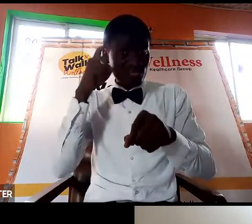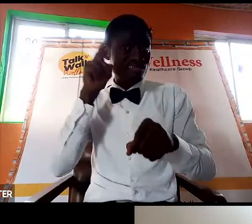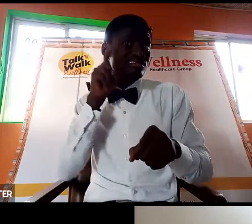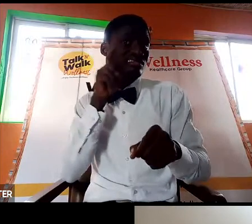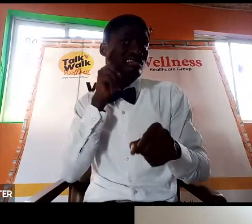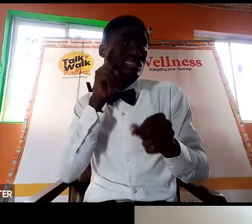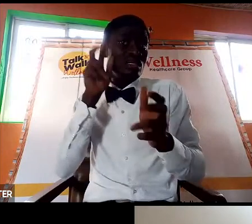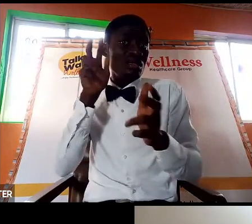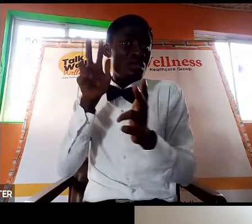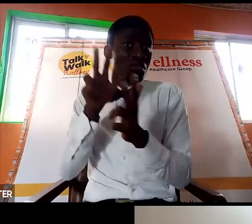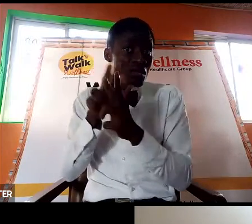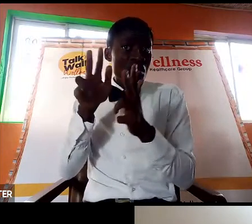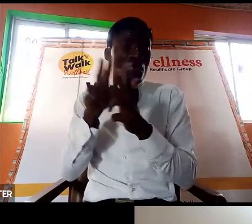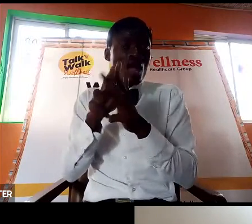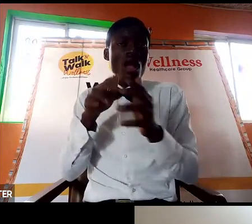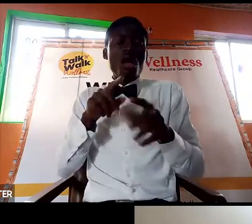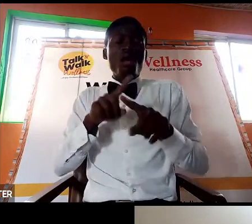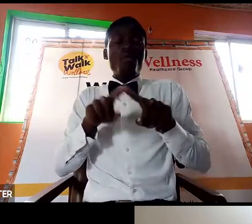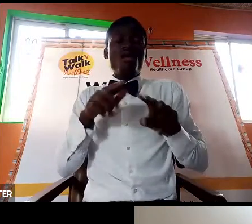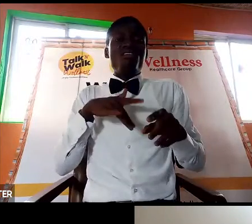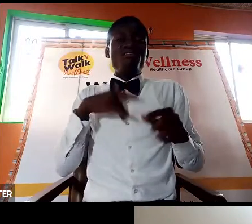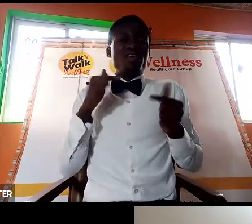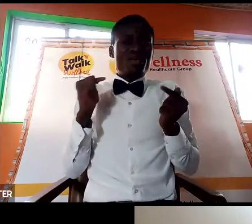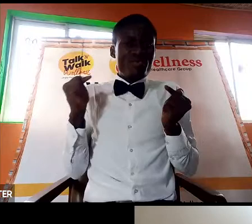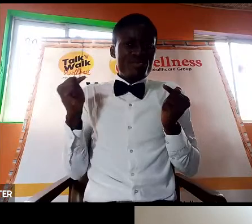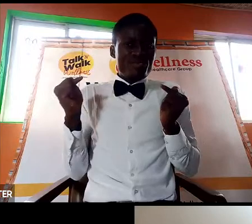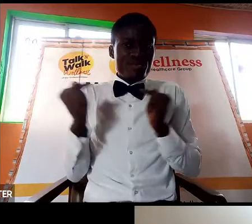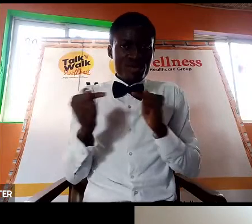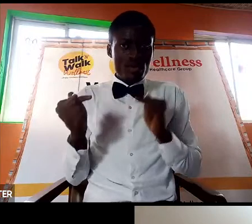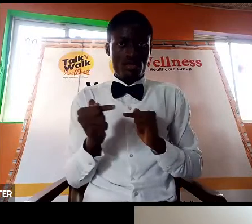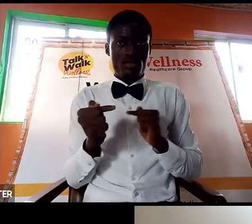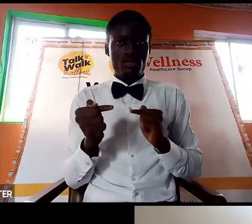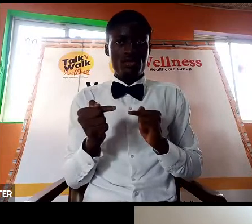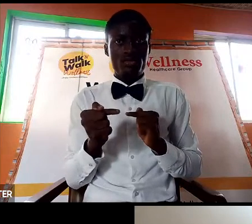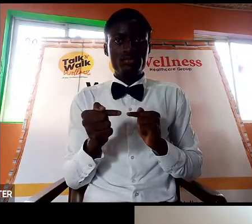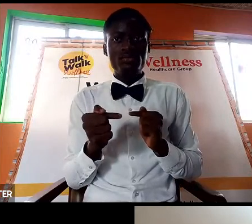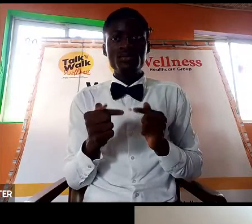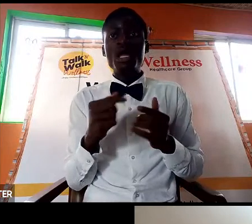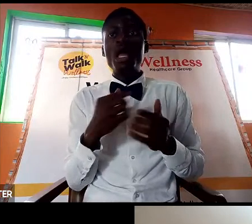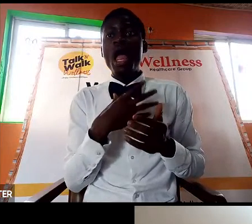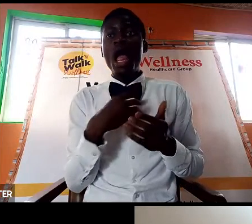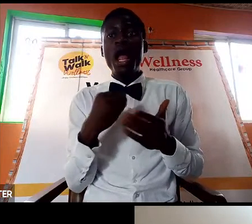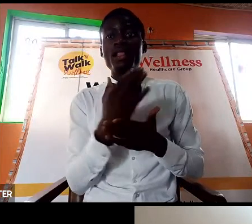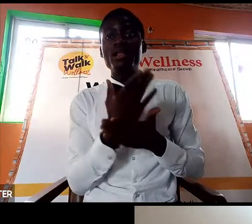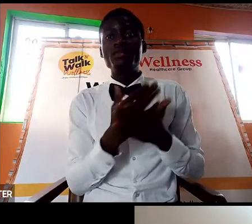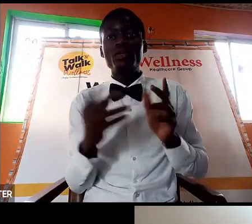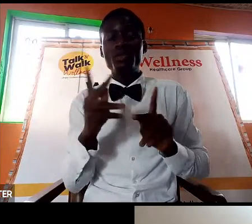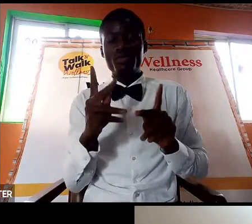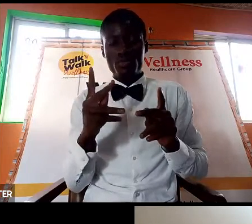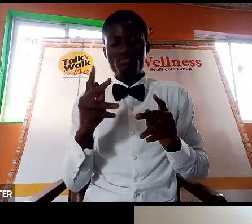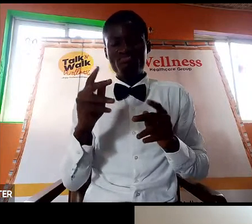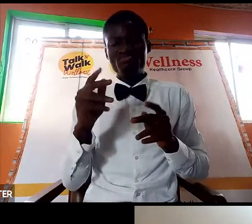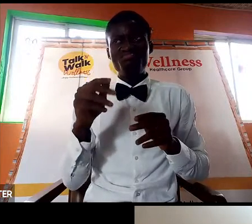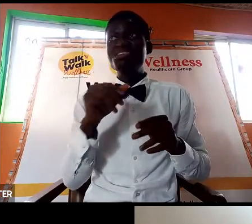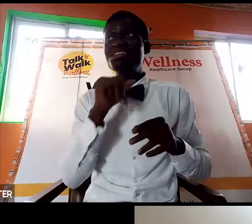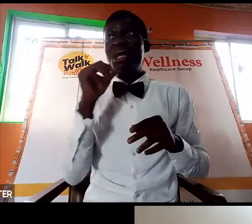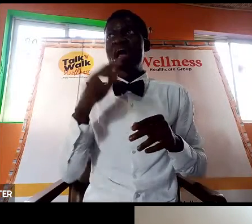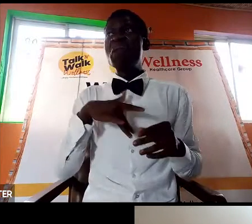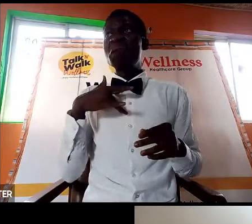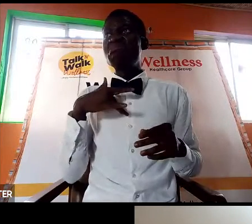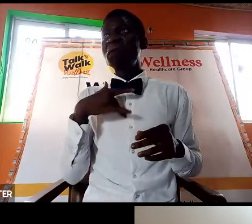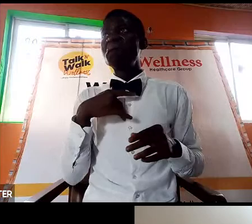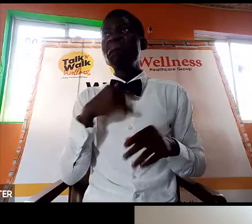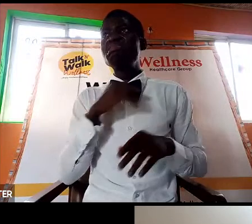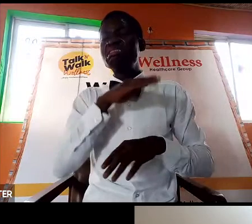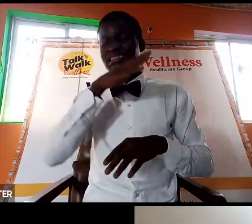wrong, or there's something wrong, but they have pains. And there are people that are asexual. They're not even thinking of sex. They don't want sex. They don't